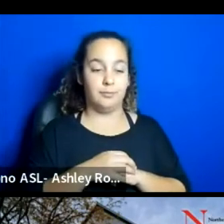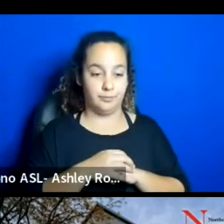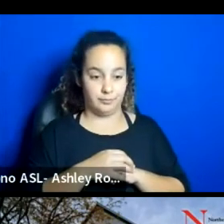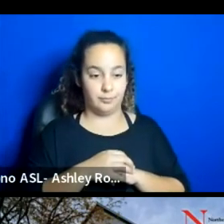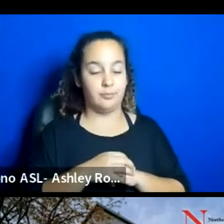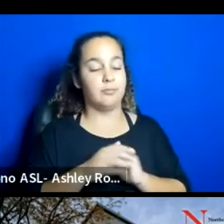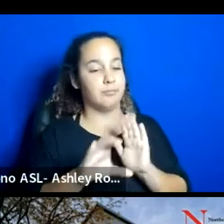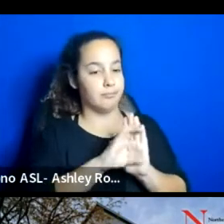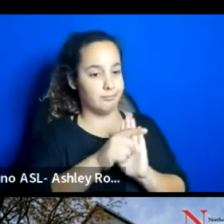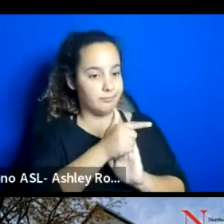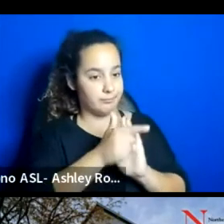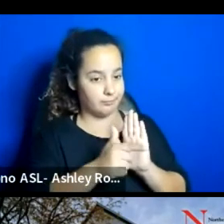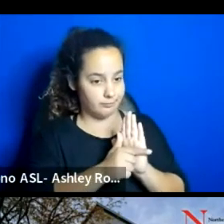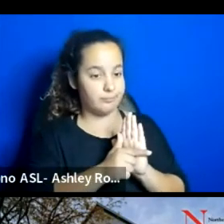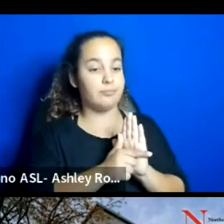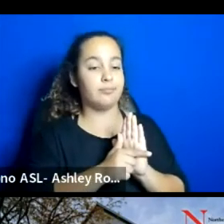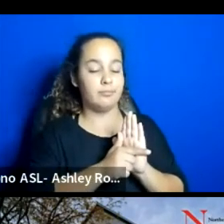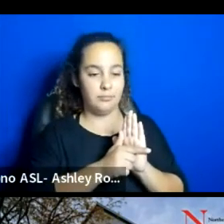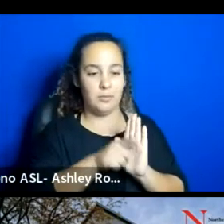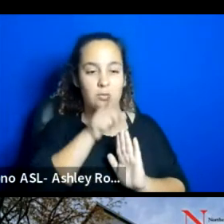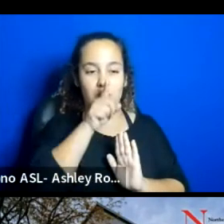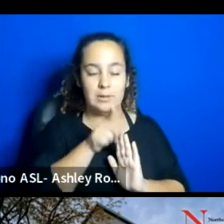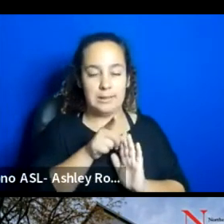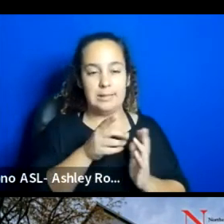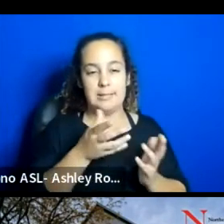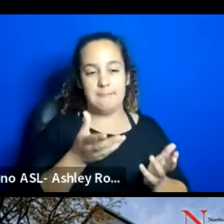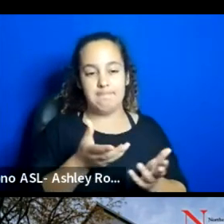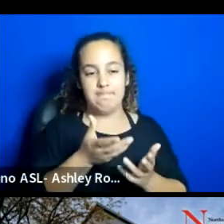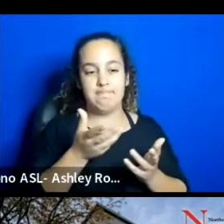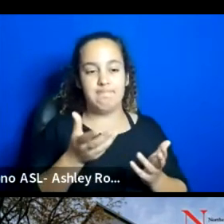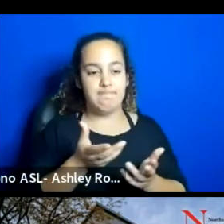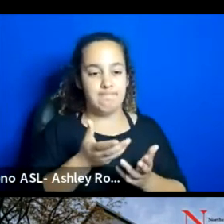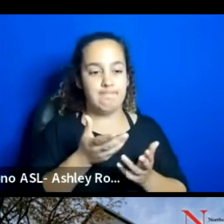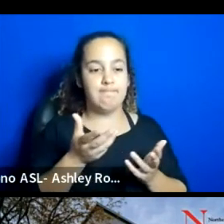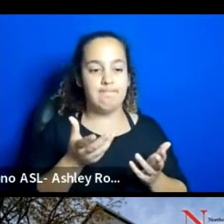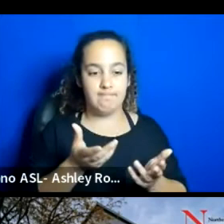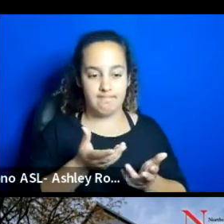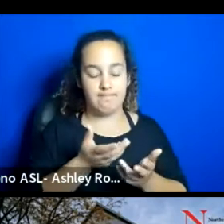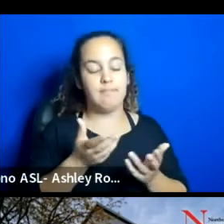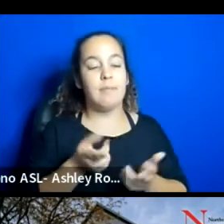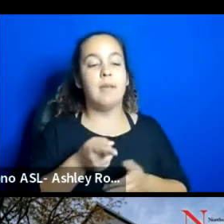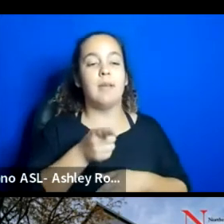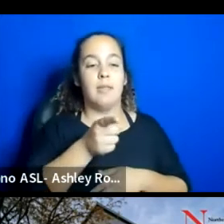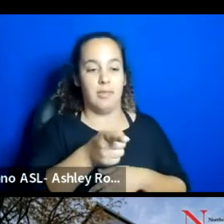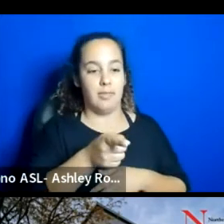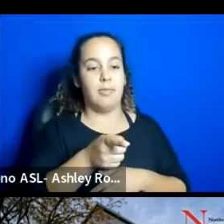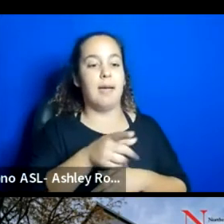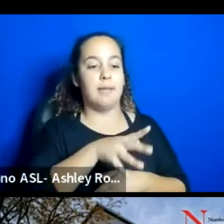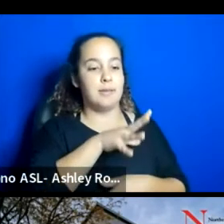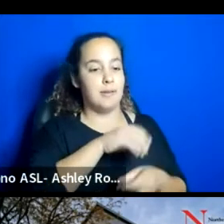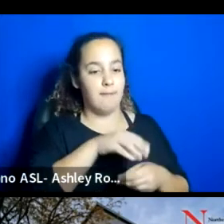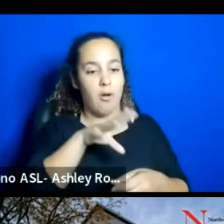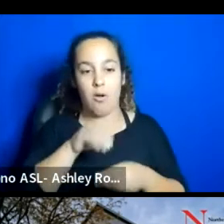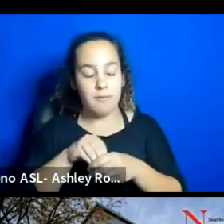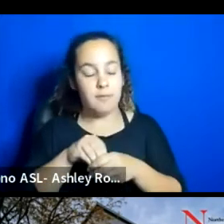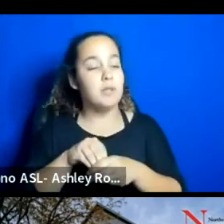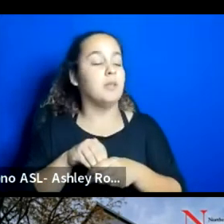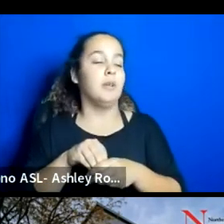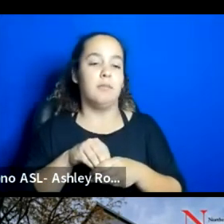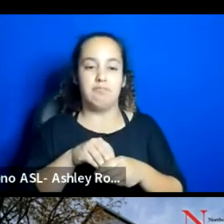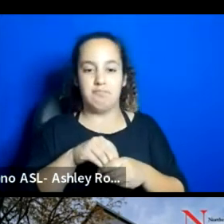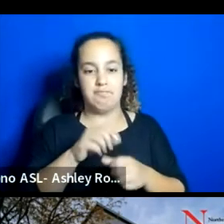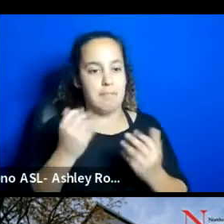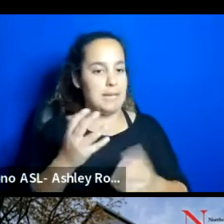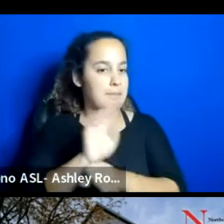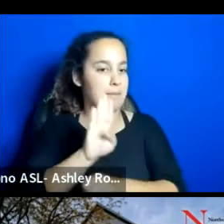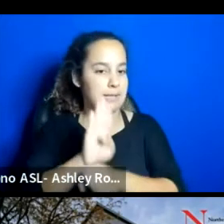or oscillating between two different poles, as being and as an operation. The distinctive aspect